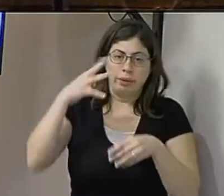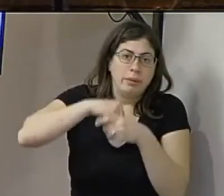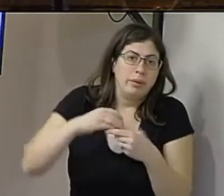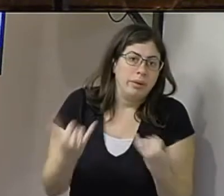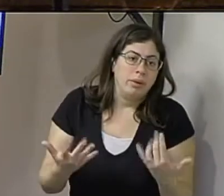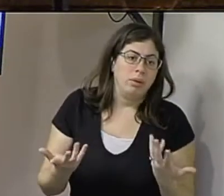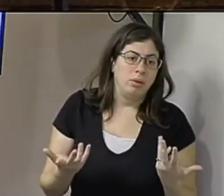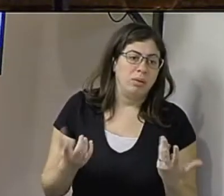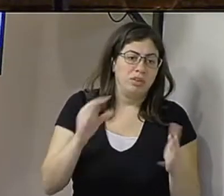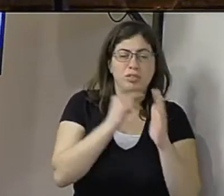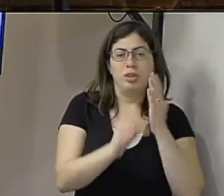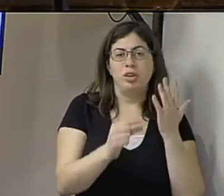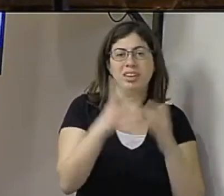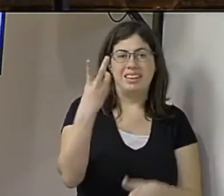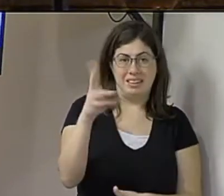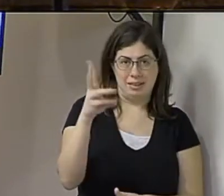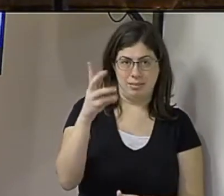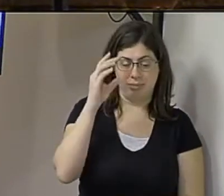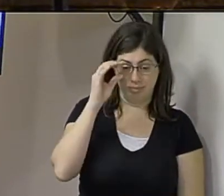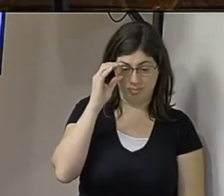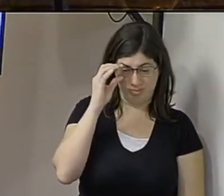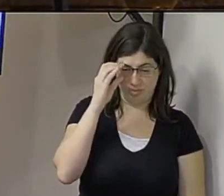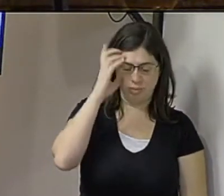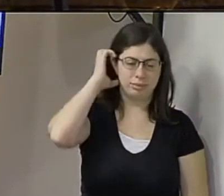So verse 16,